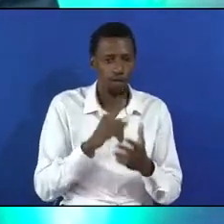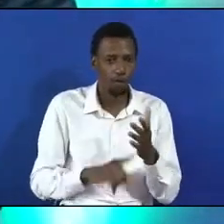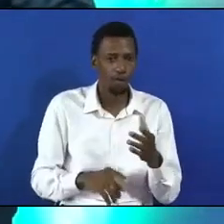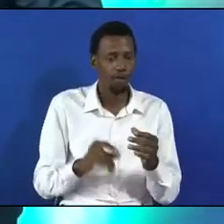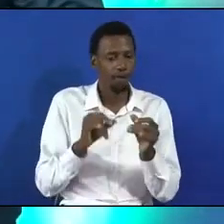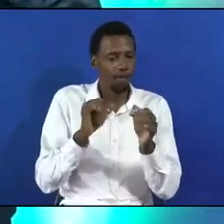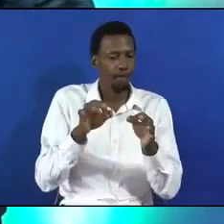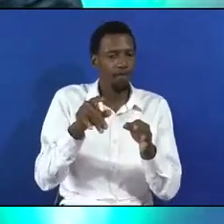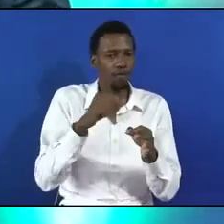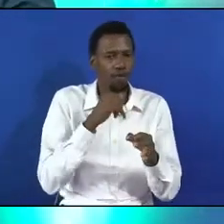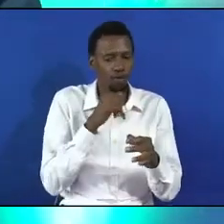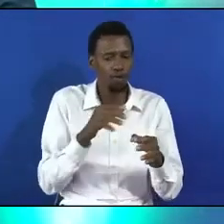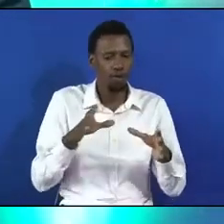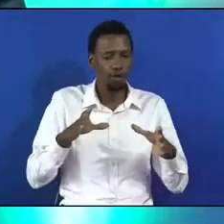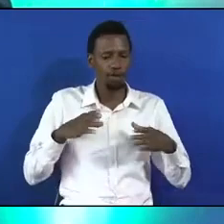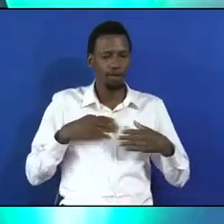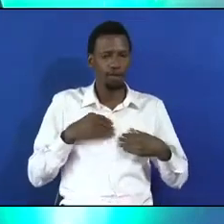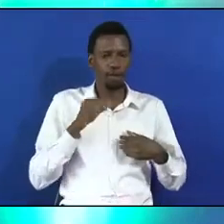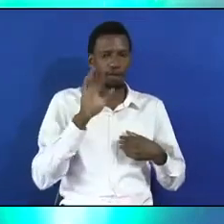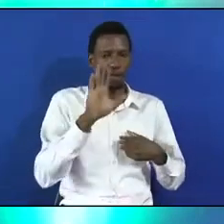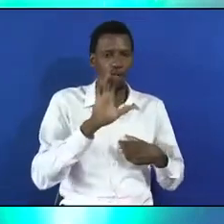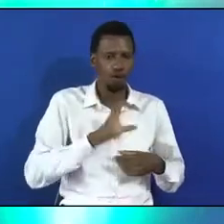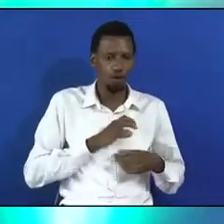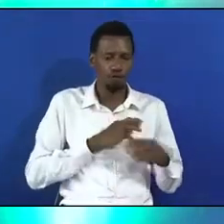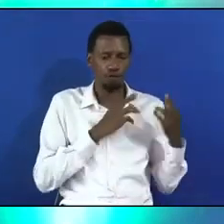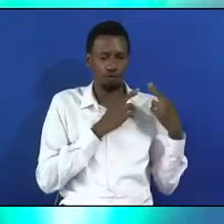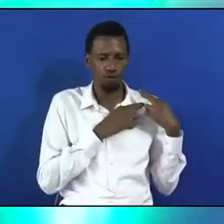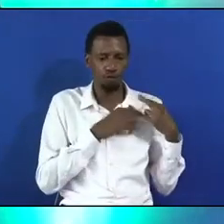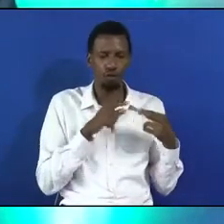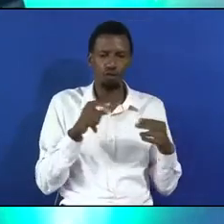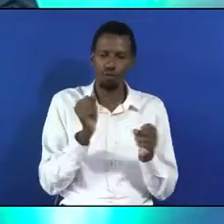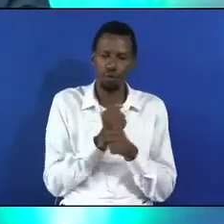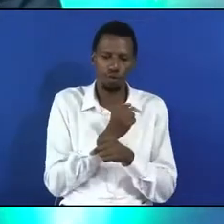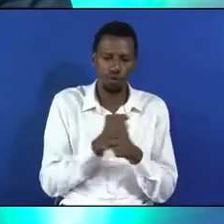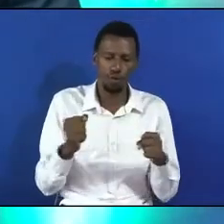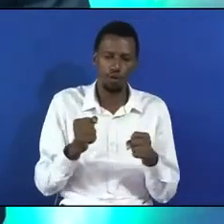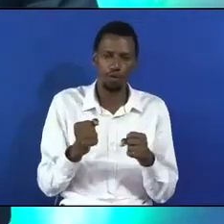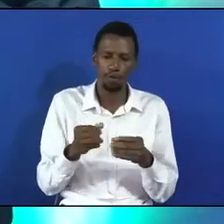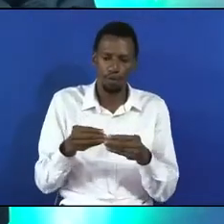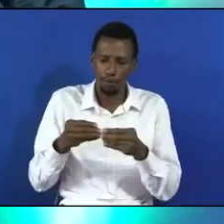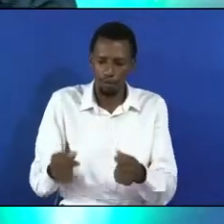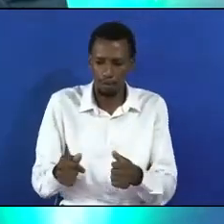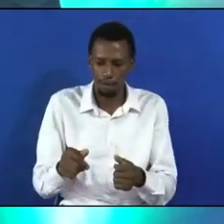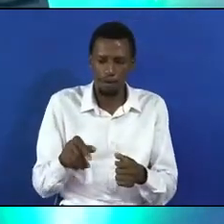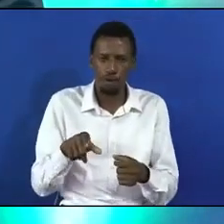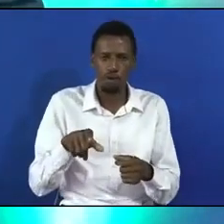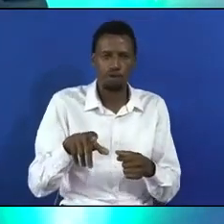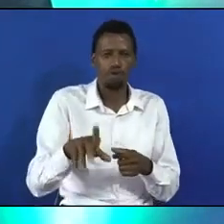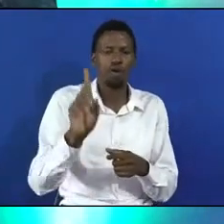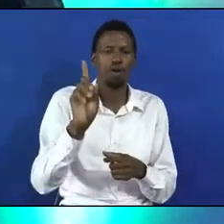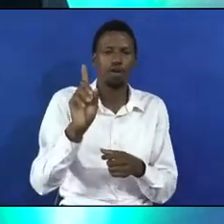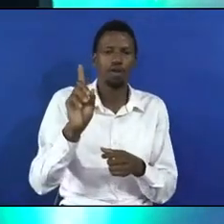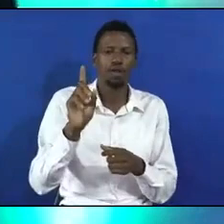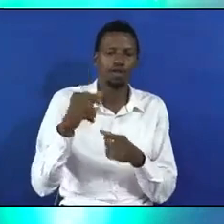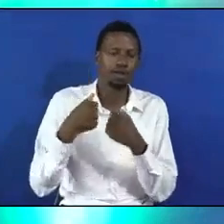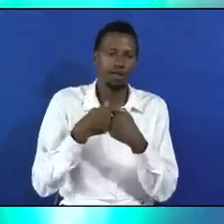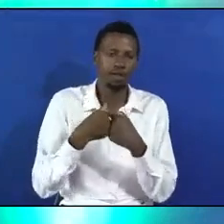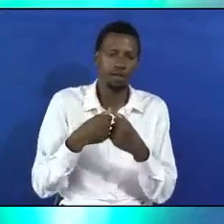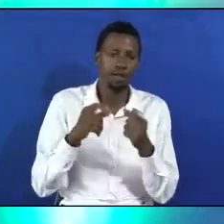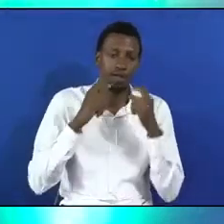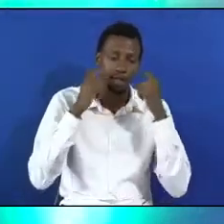own responsibility, you will never overcome your insecurity. And you will be taken by sin.